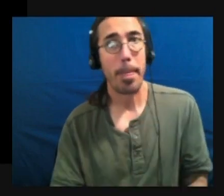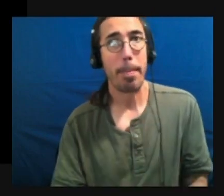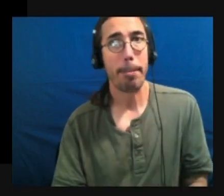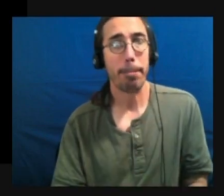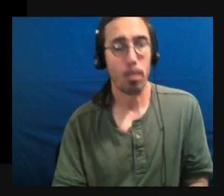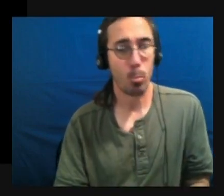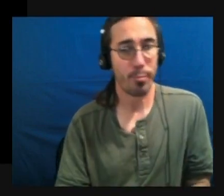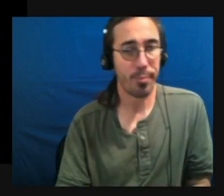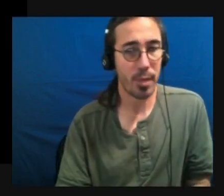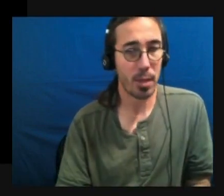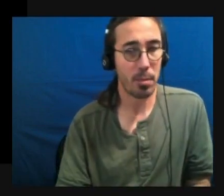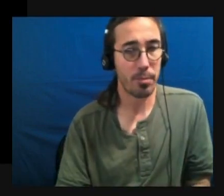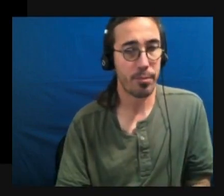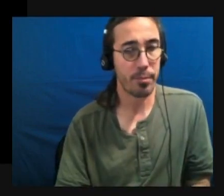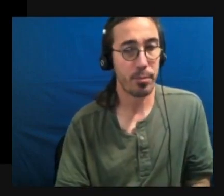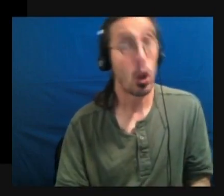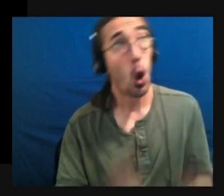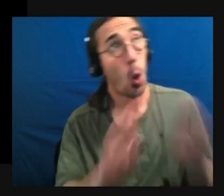Open.